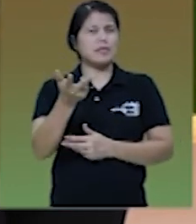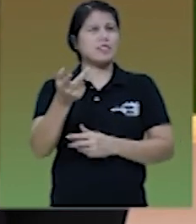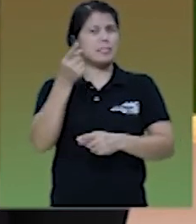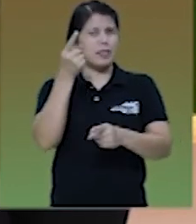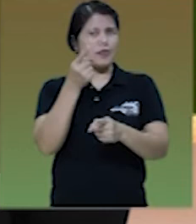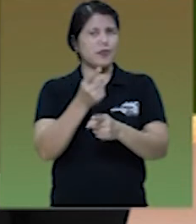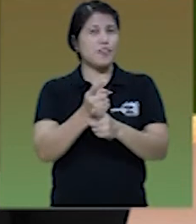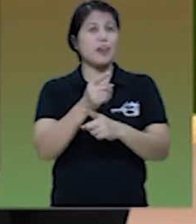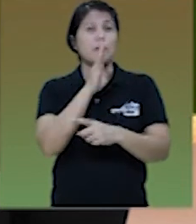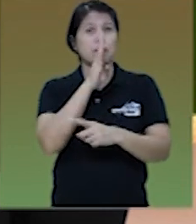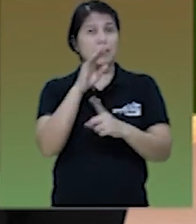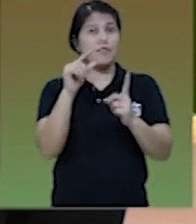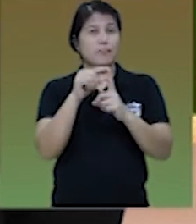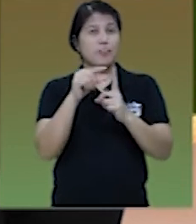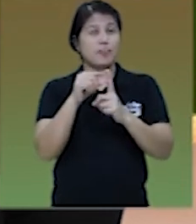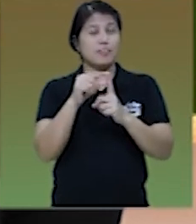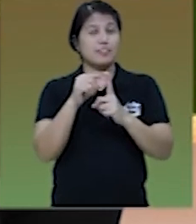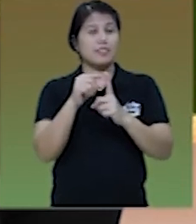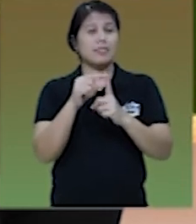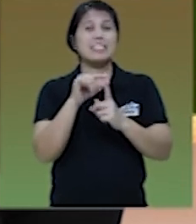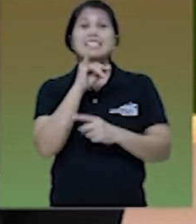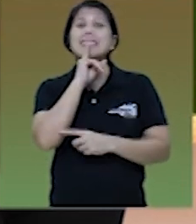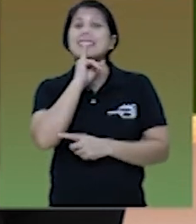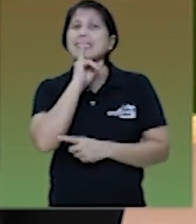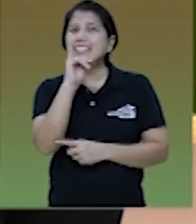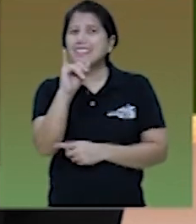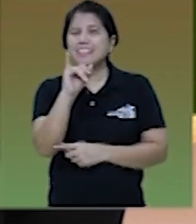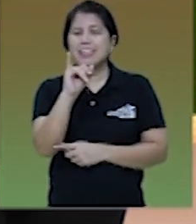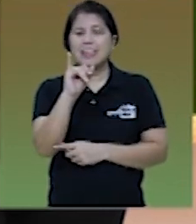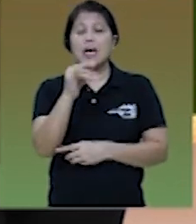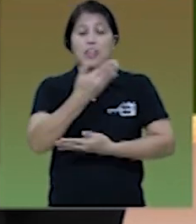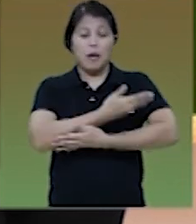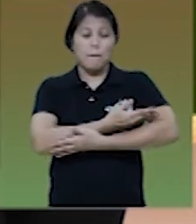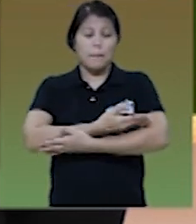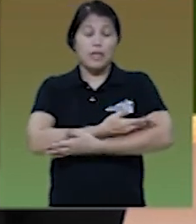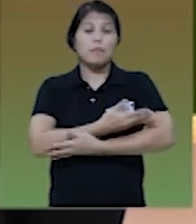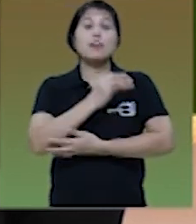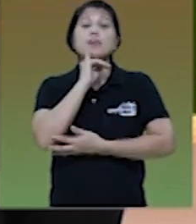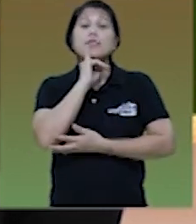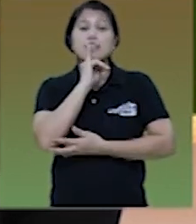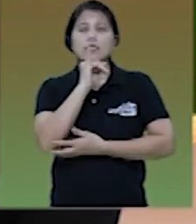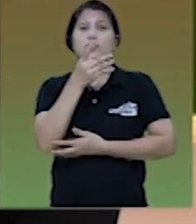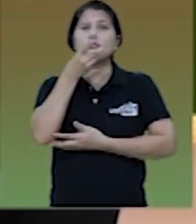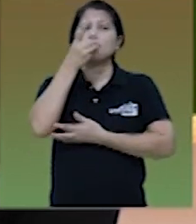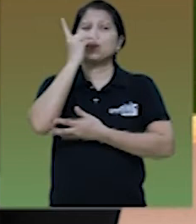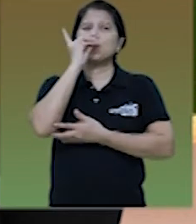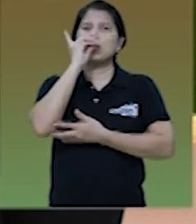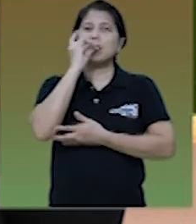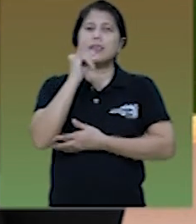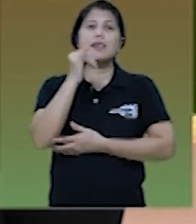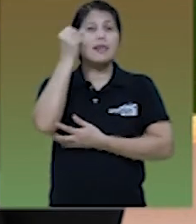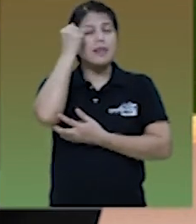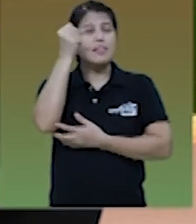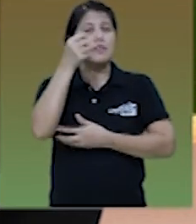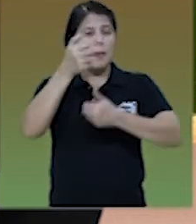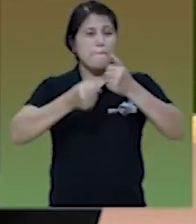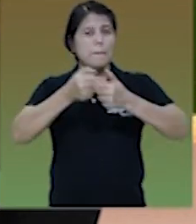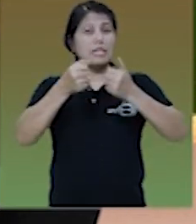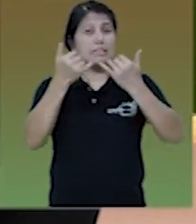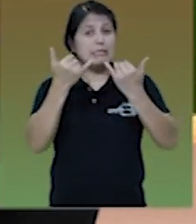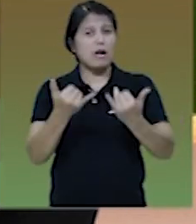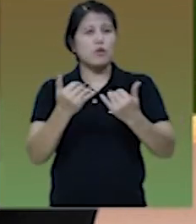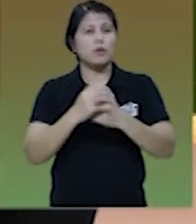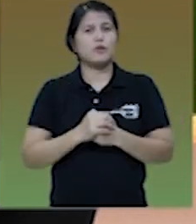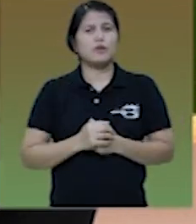The correct be verb is is. The baby is drinking his milk now. The